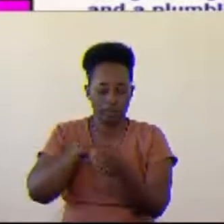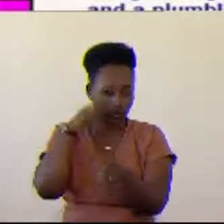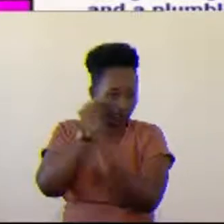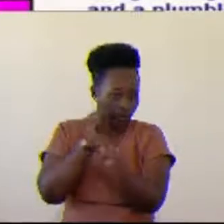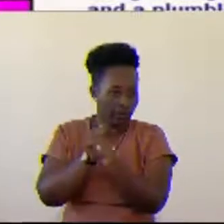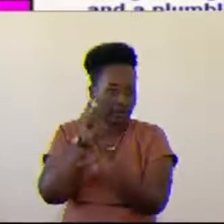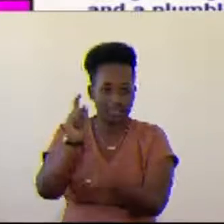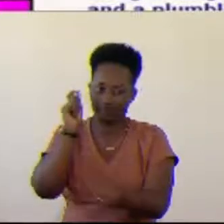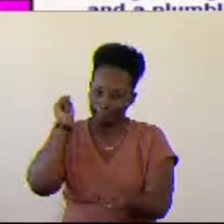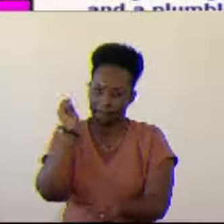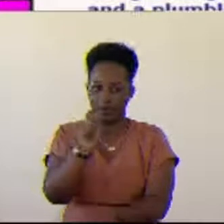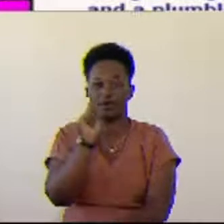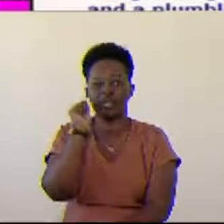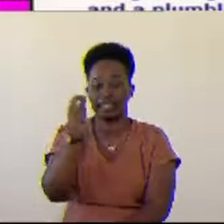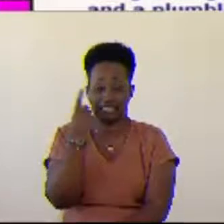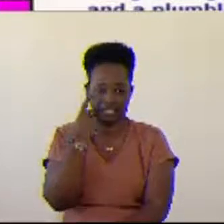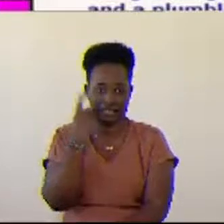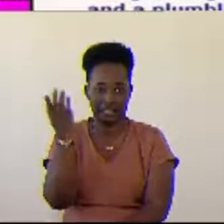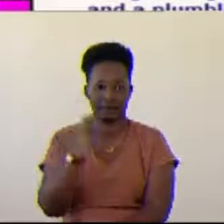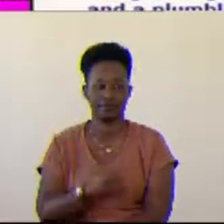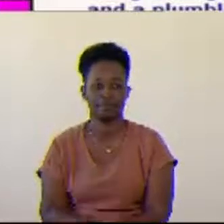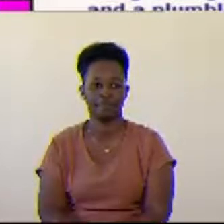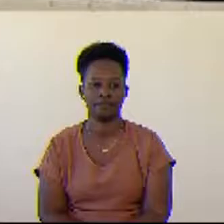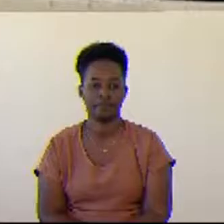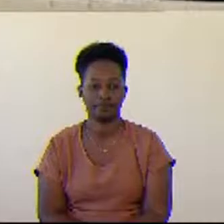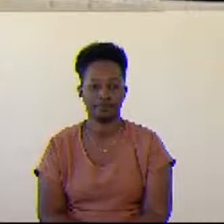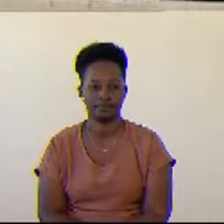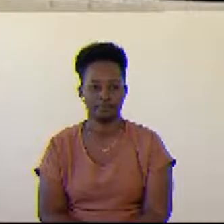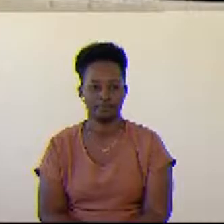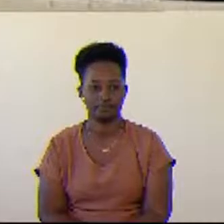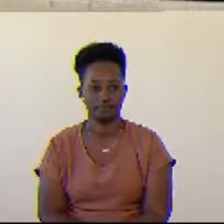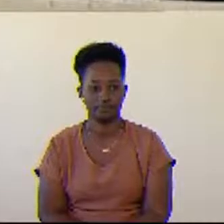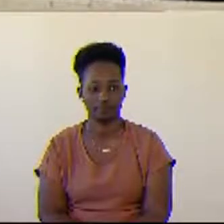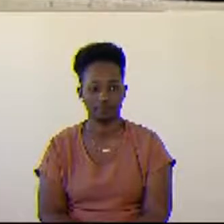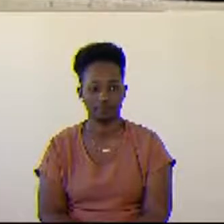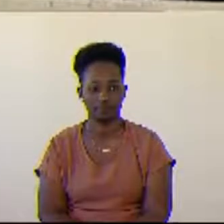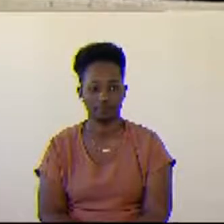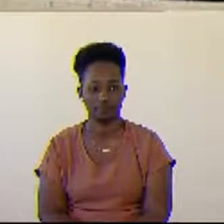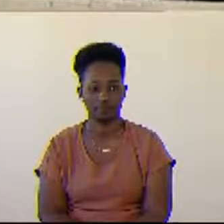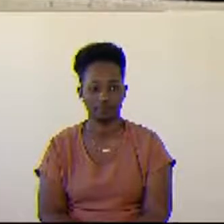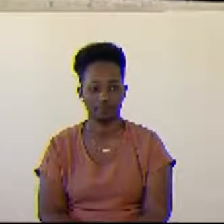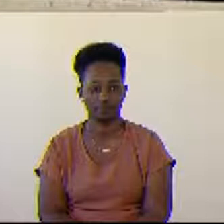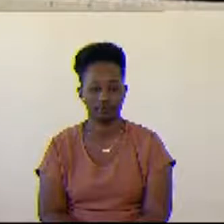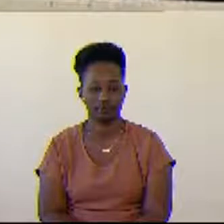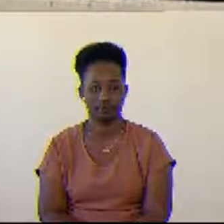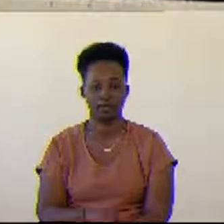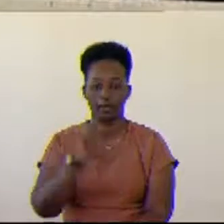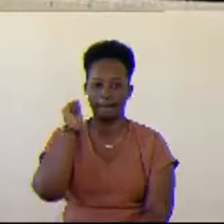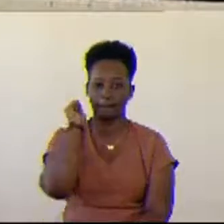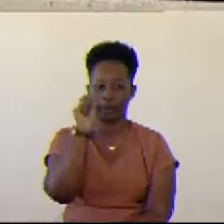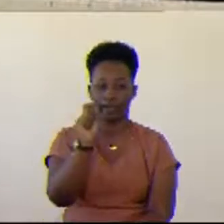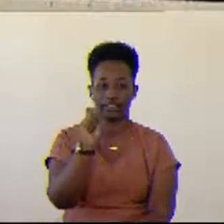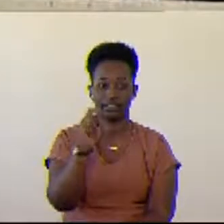point to A. So let's go and mark that point. Let's go and mark that point. So a point on